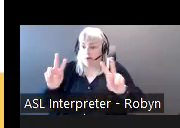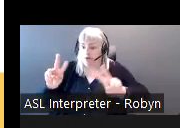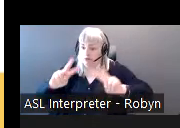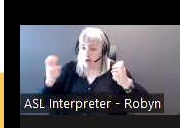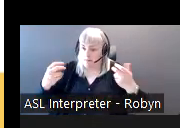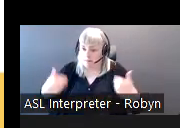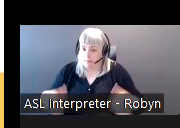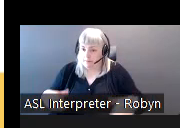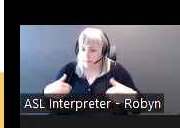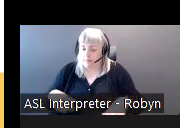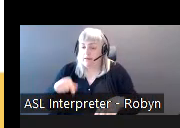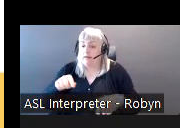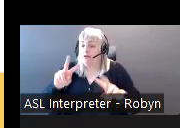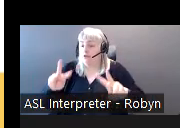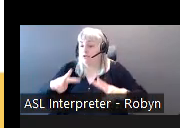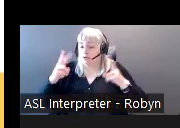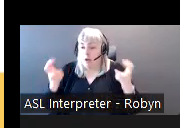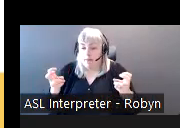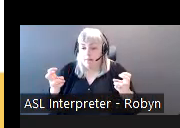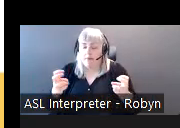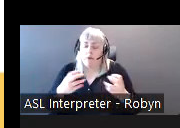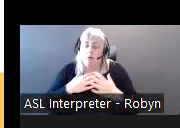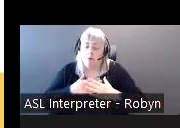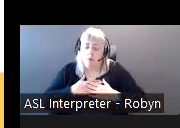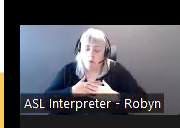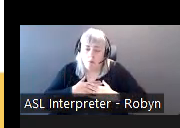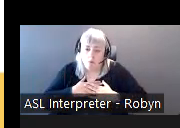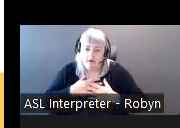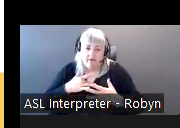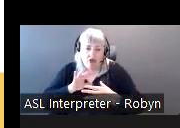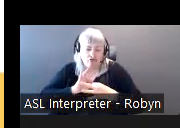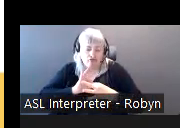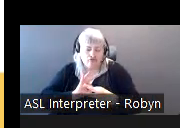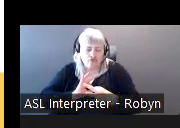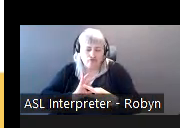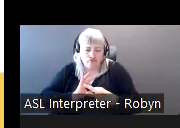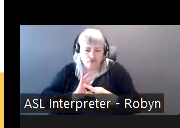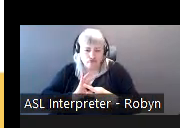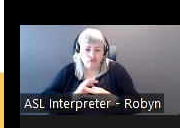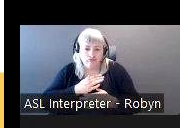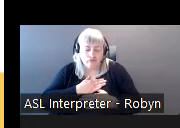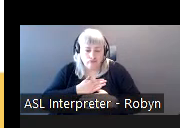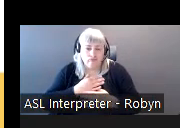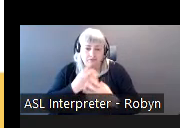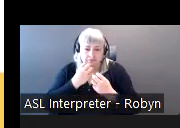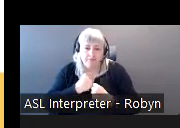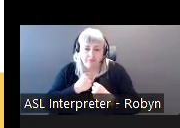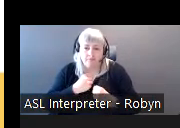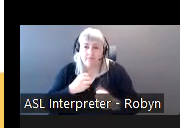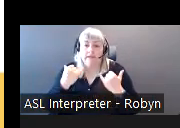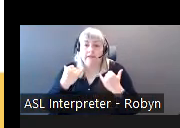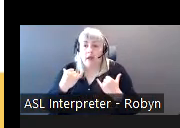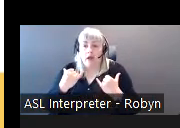This topic is near and dear to my heart. And I think now more than ever, we need to